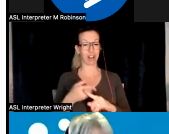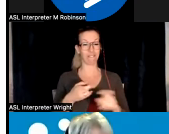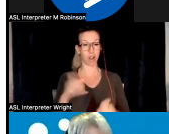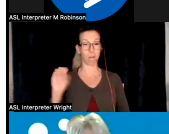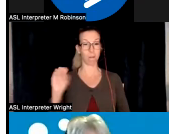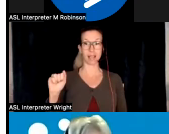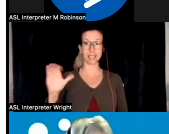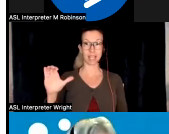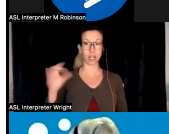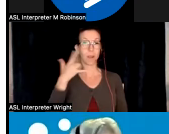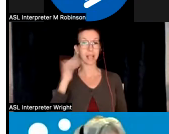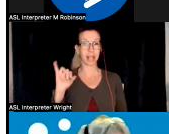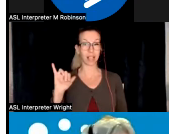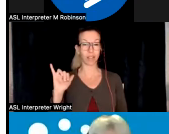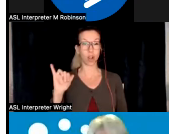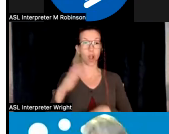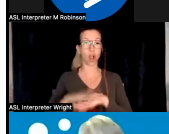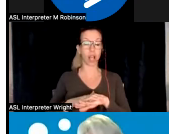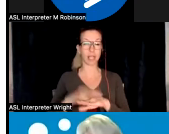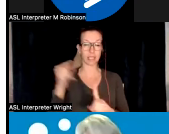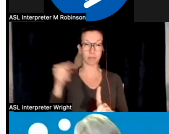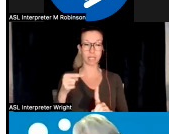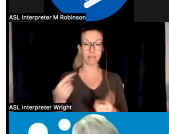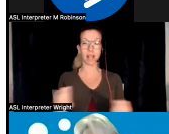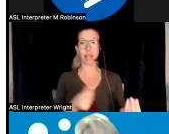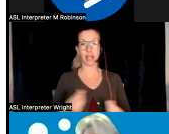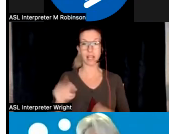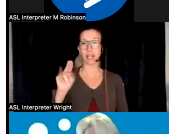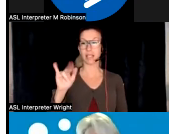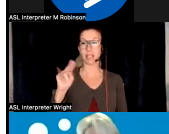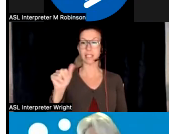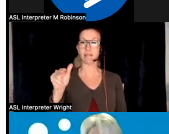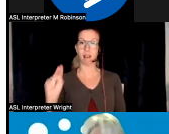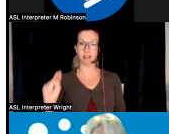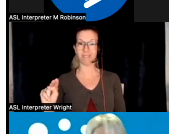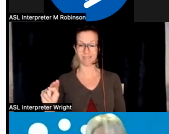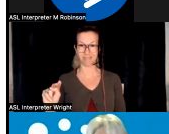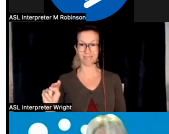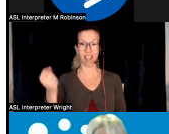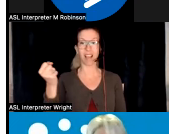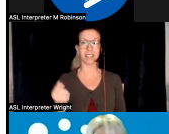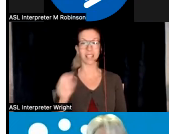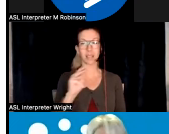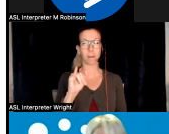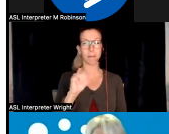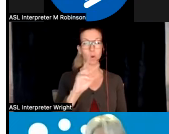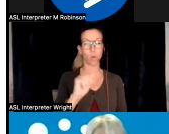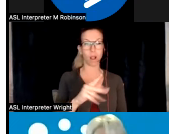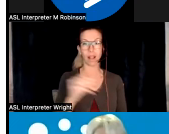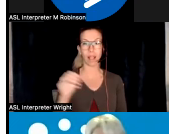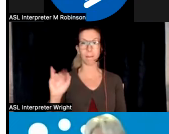Sacramento, California, on specifically the land of the Nisenan, Southern Miwok, and